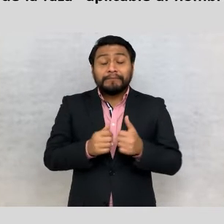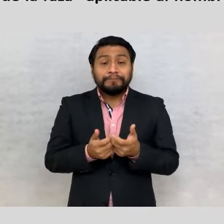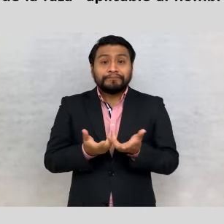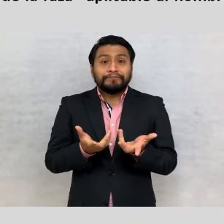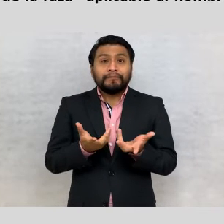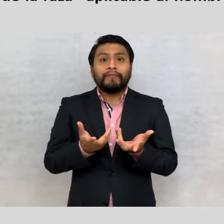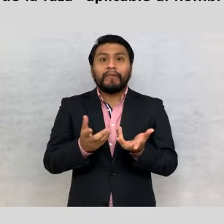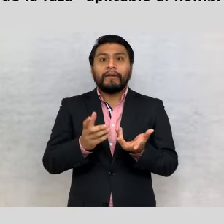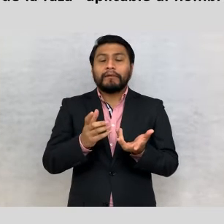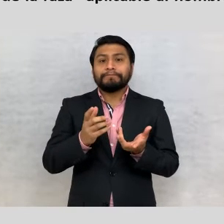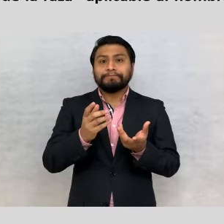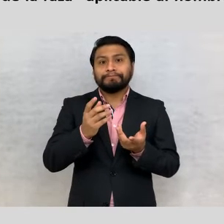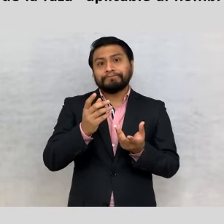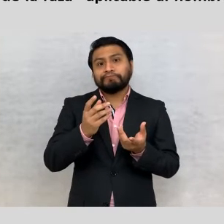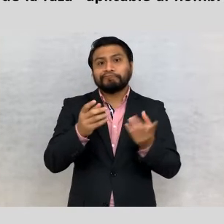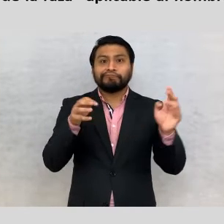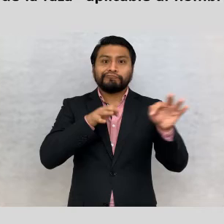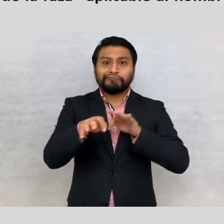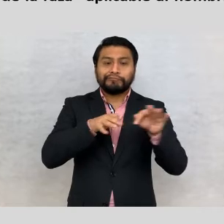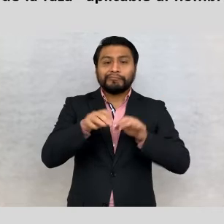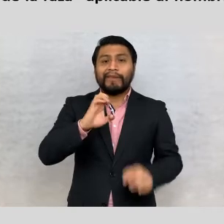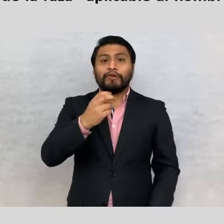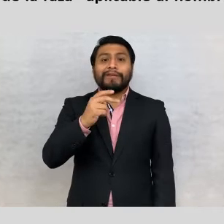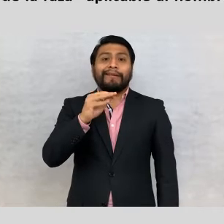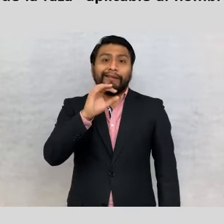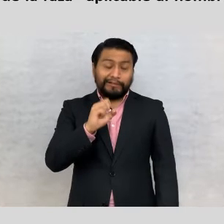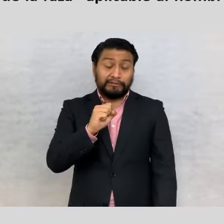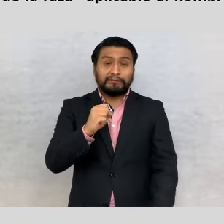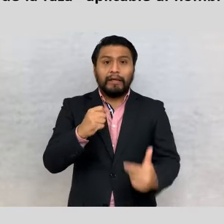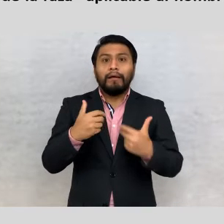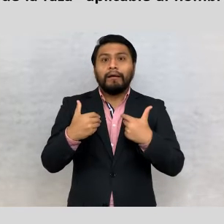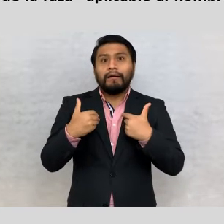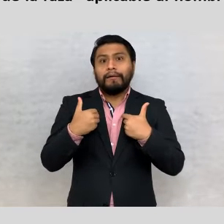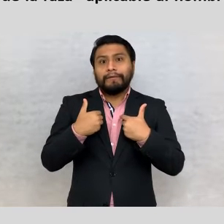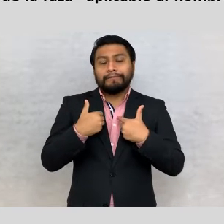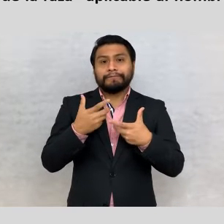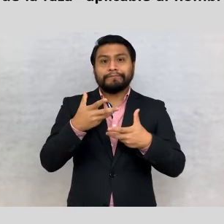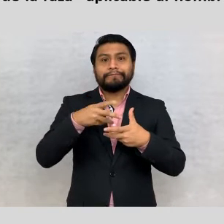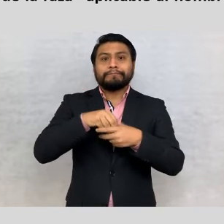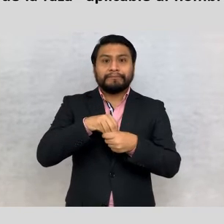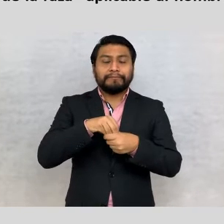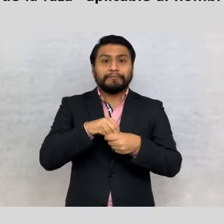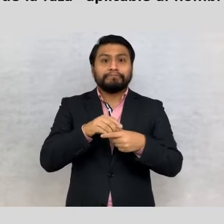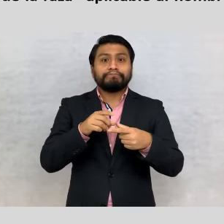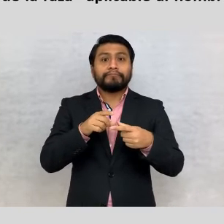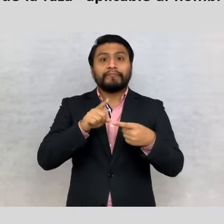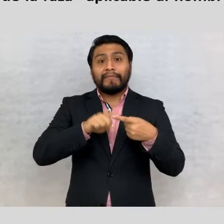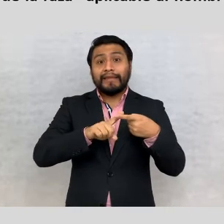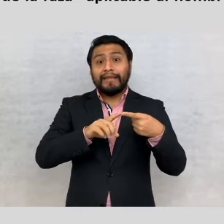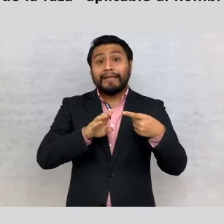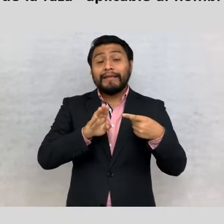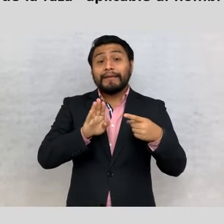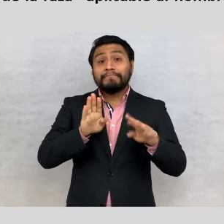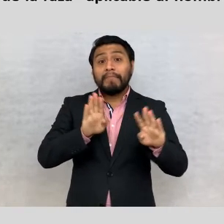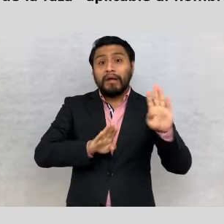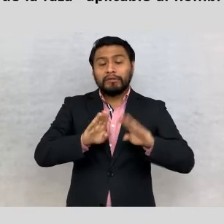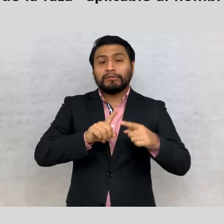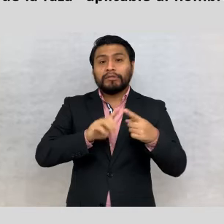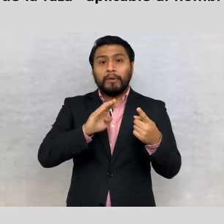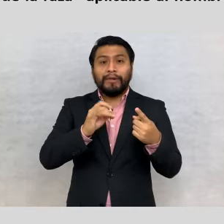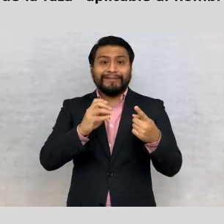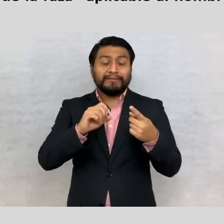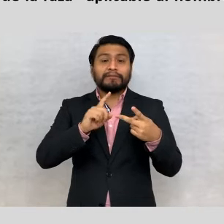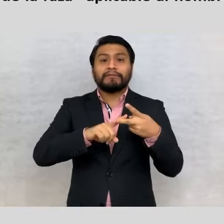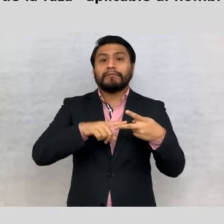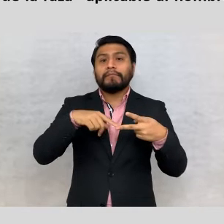by noting that eugenics would occupy a place that intersects biology and politics.